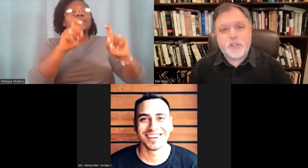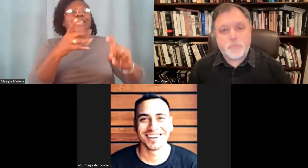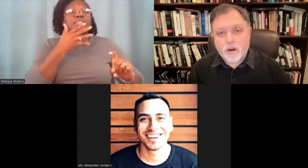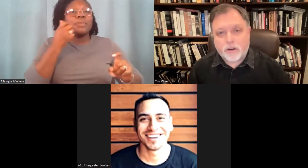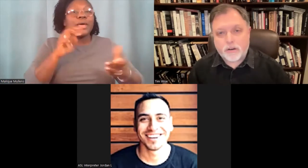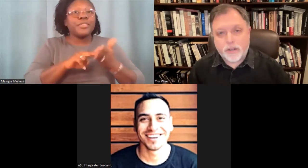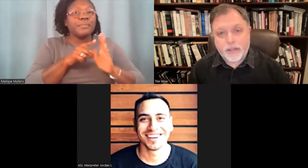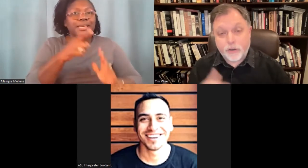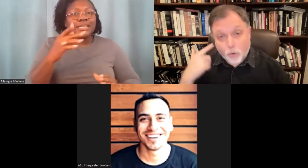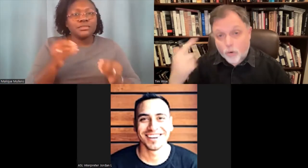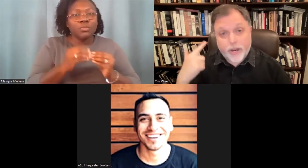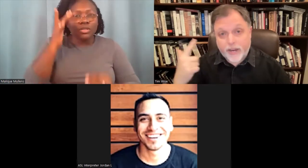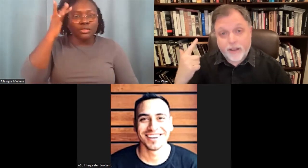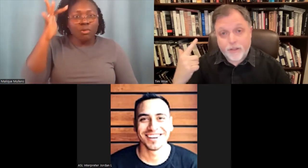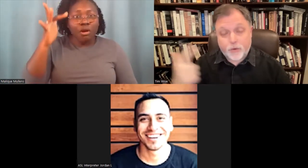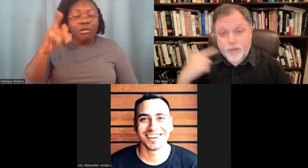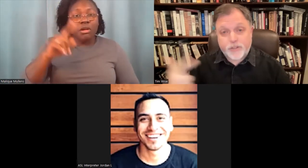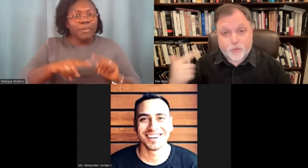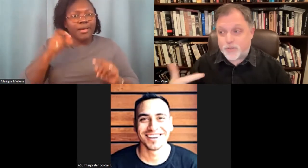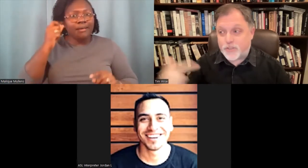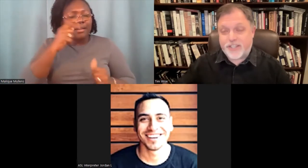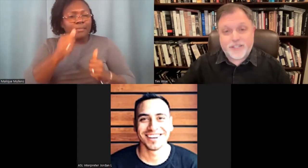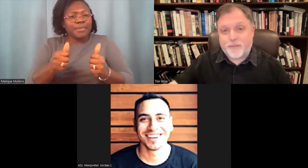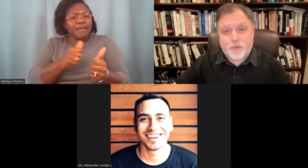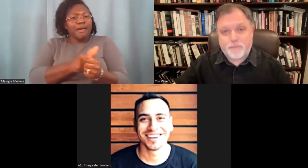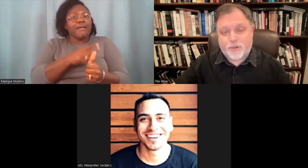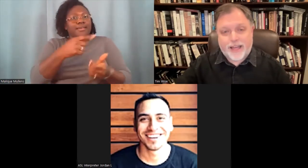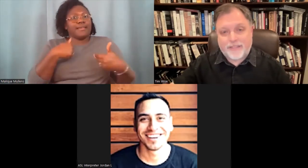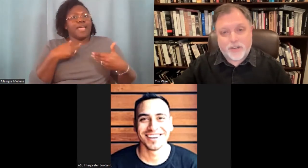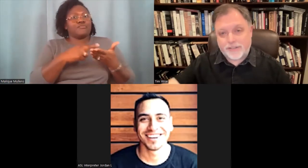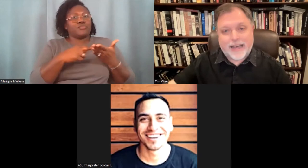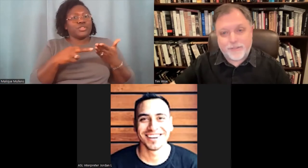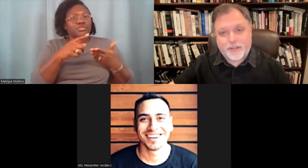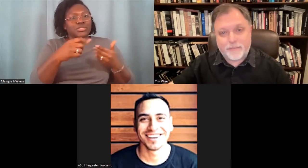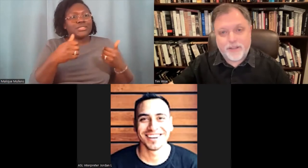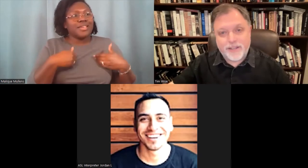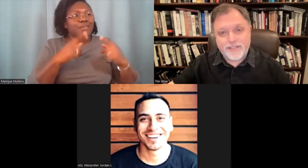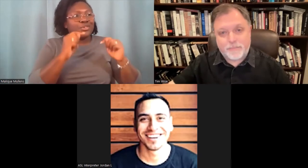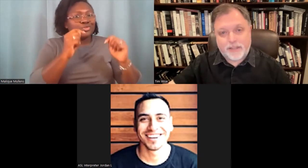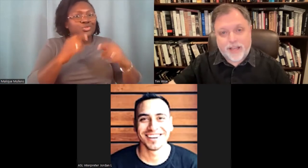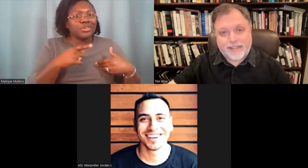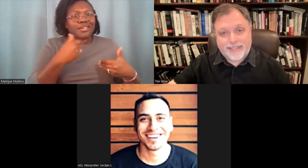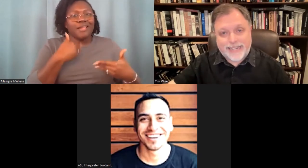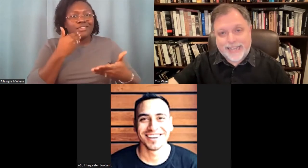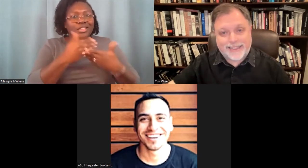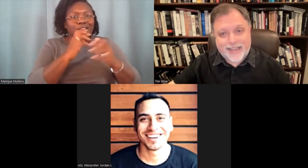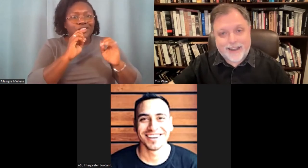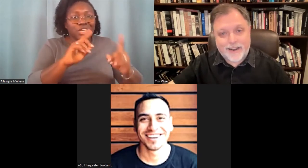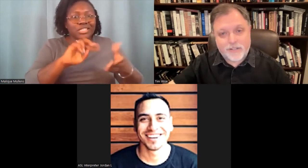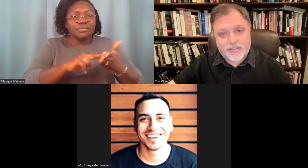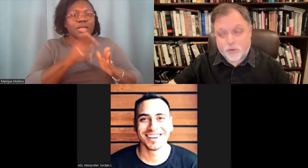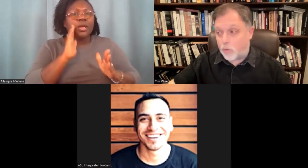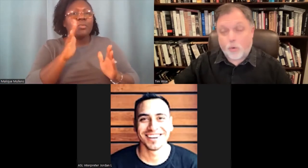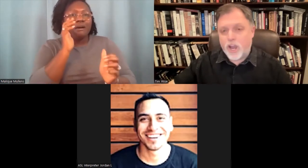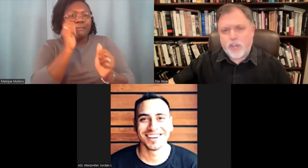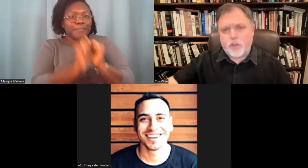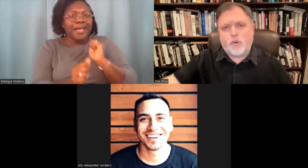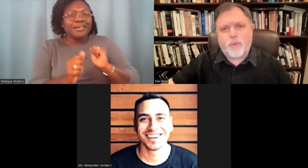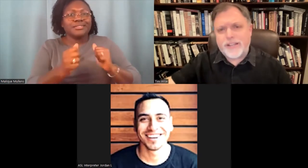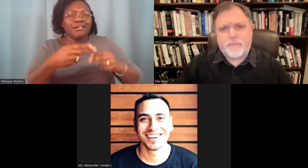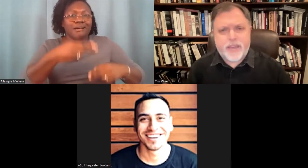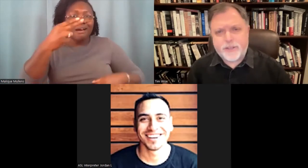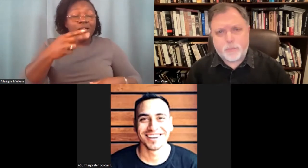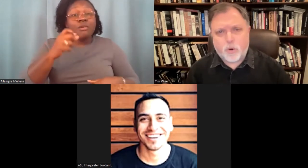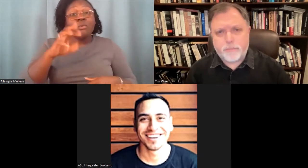must be smarter, ignoring the resources that some people had that allowed them to be likely to get that higher test score, or